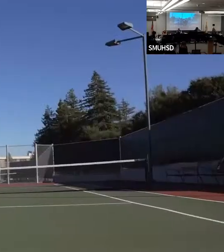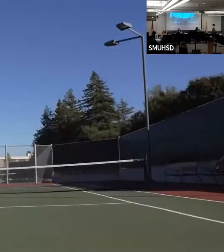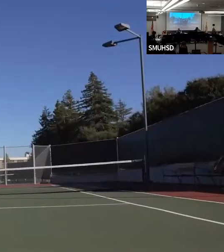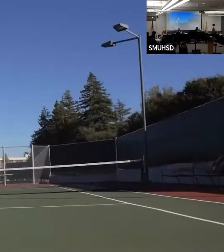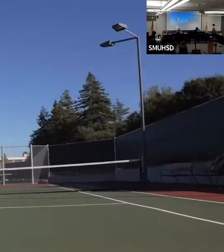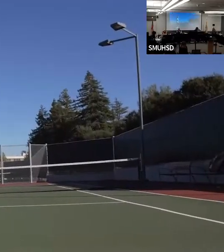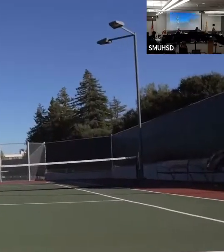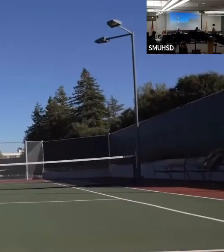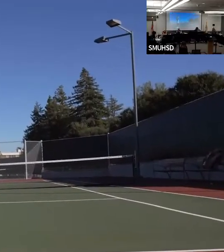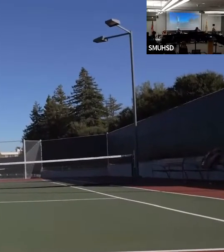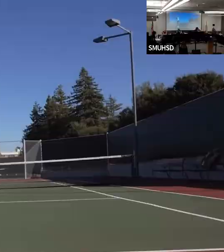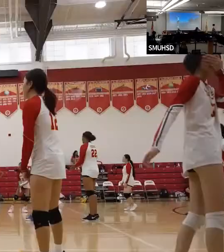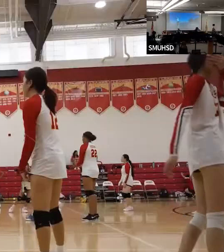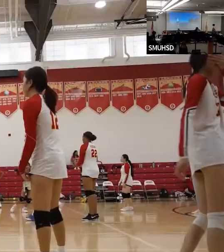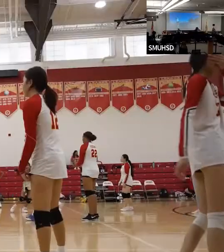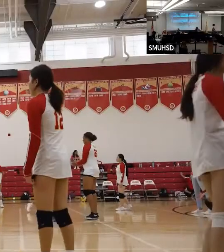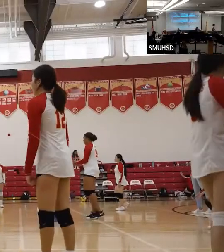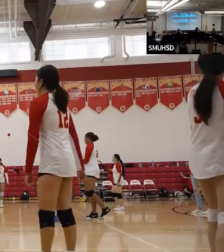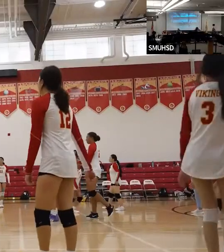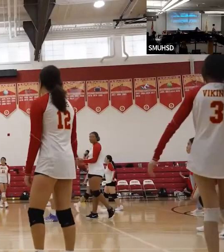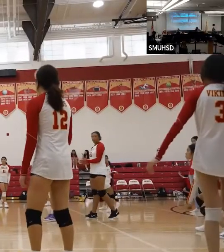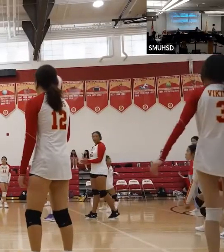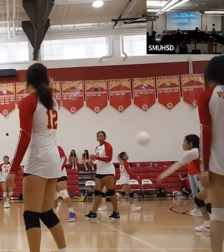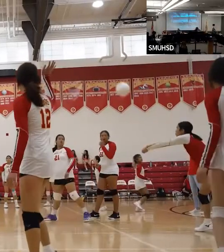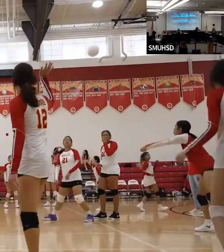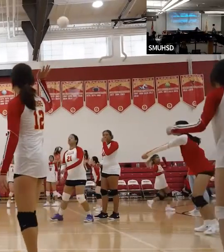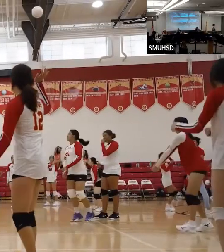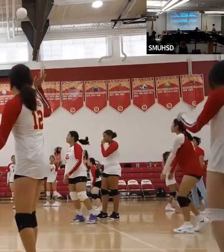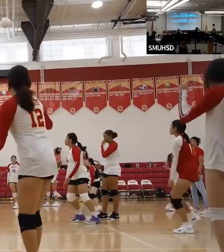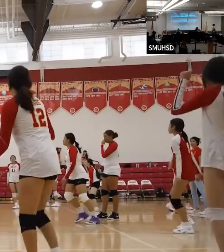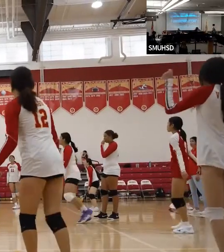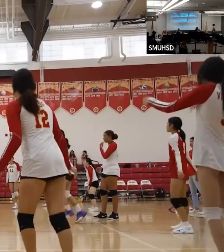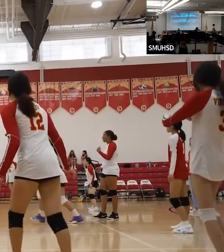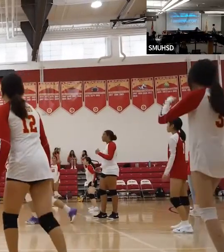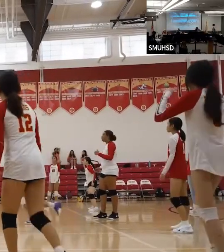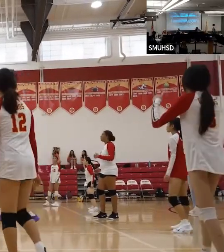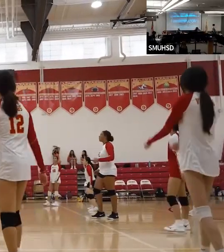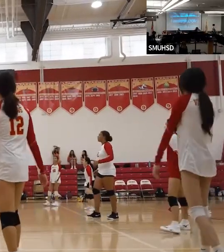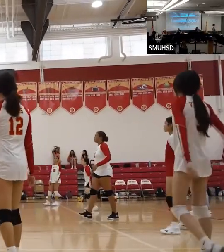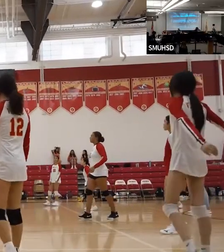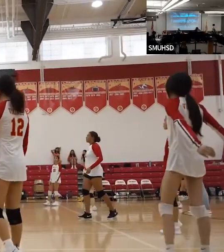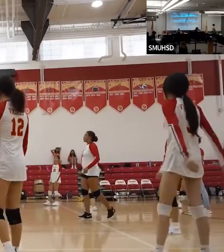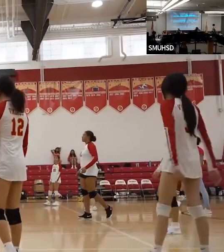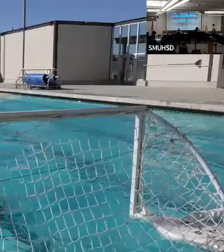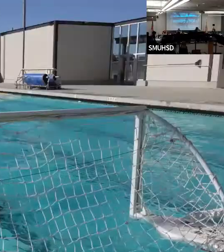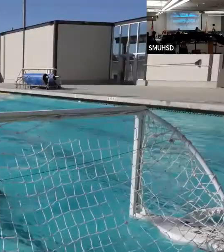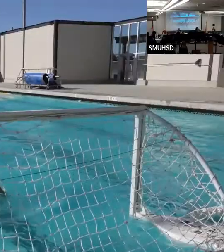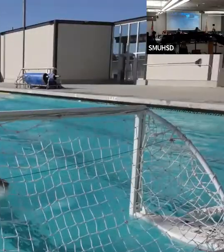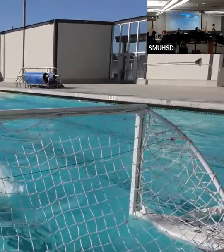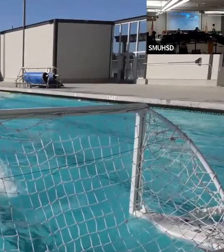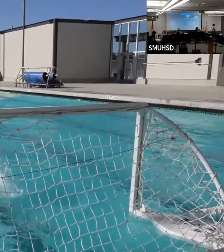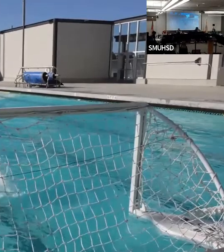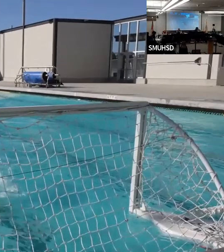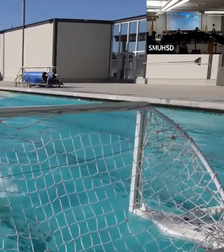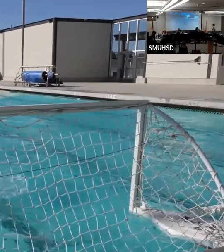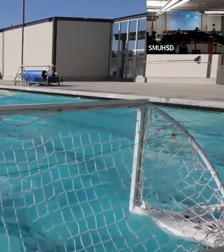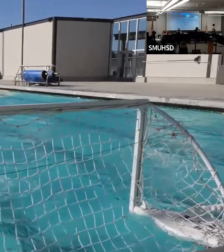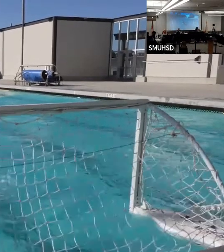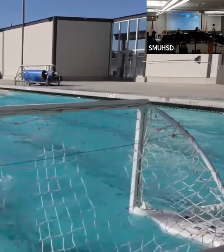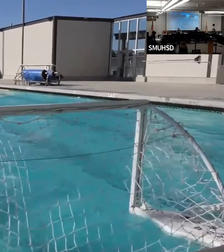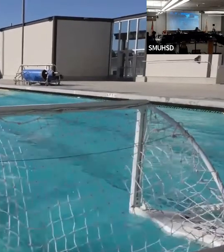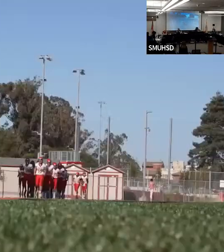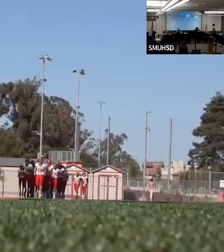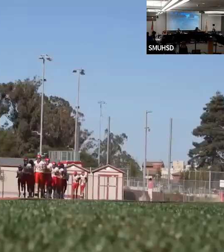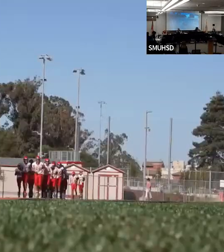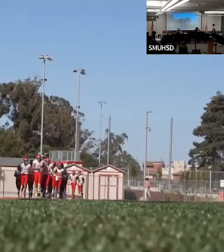and getting to go on buses, extra practices, going out to dinner, it's a super community building, fun thing. Especially seeing your